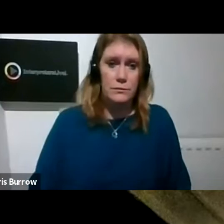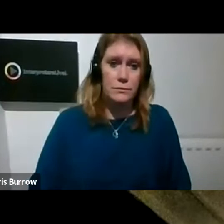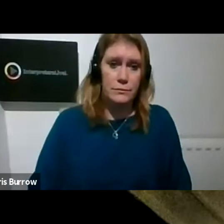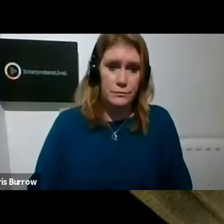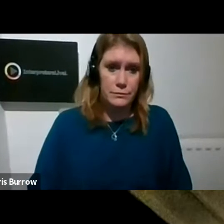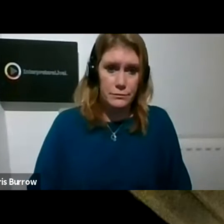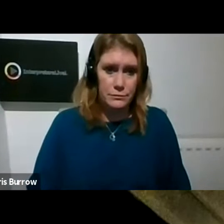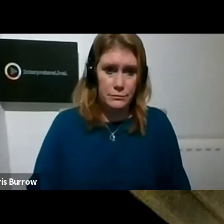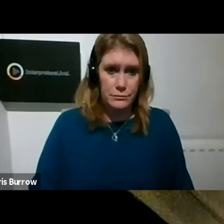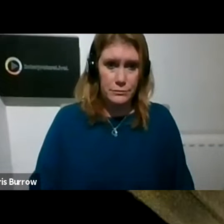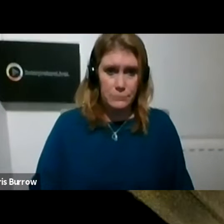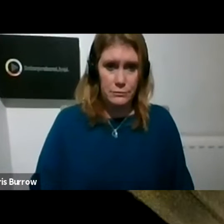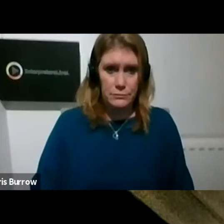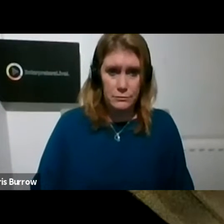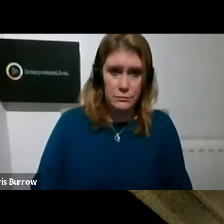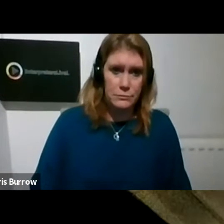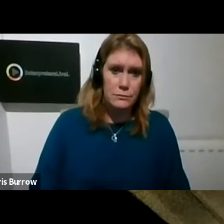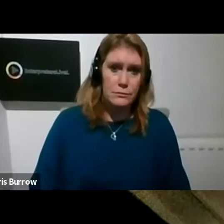Um,